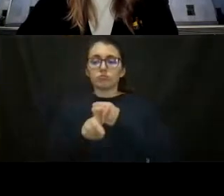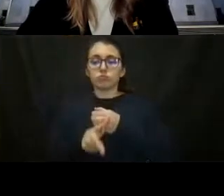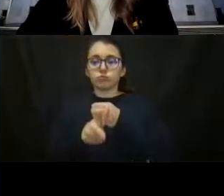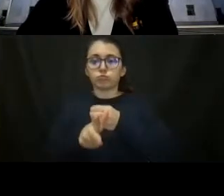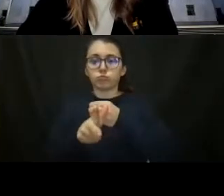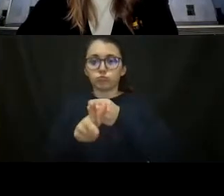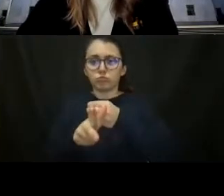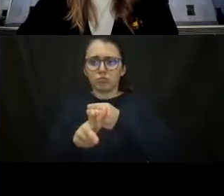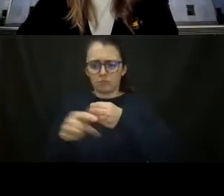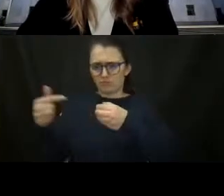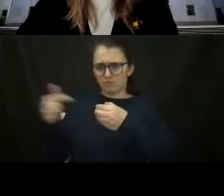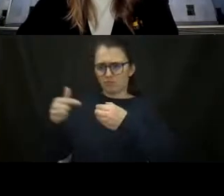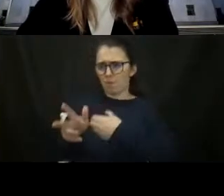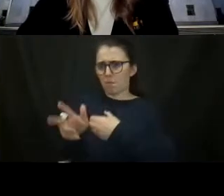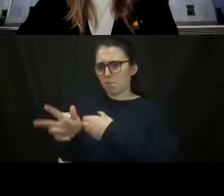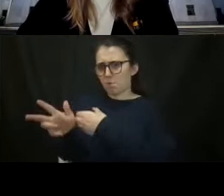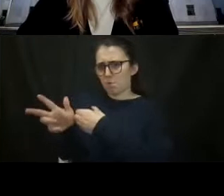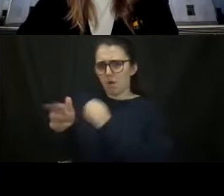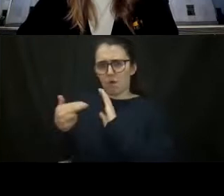guesses?